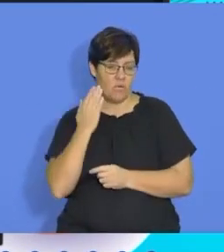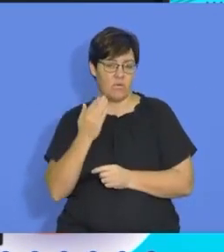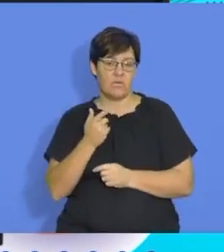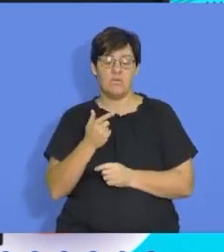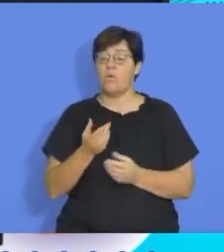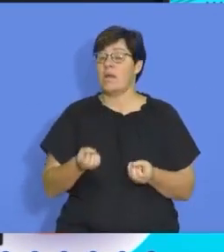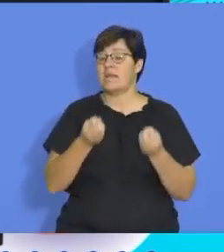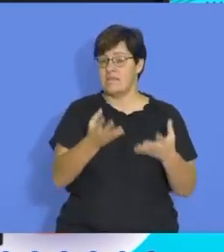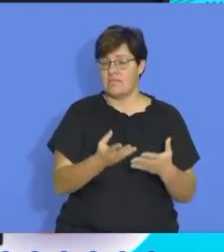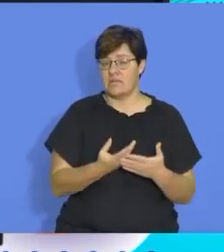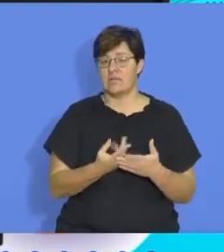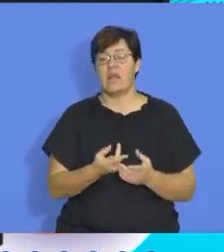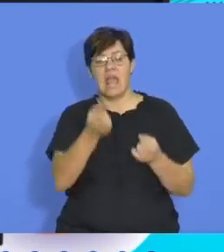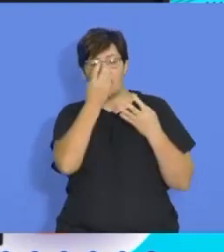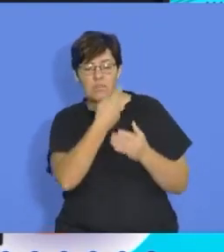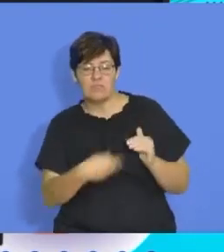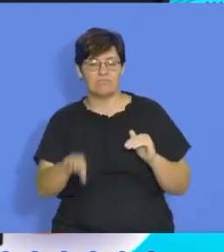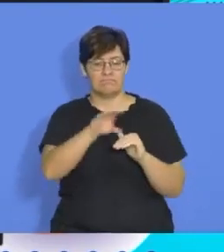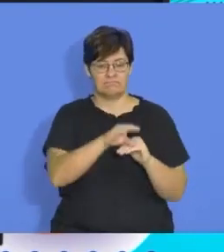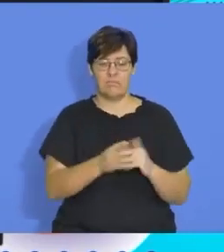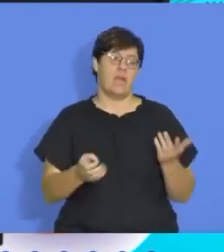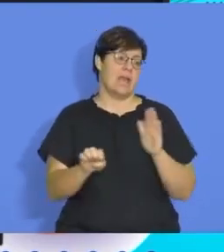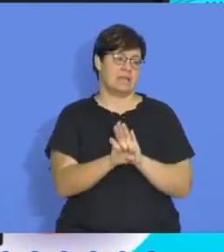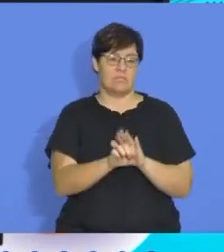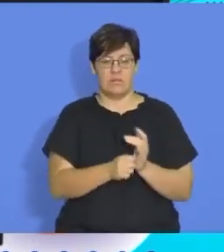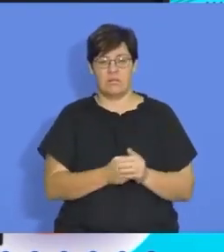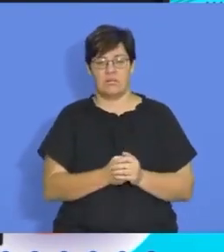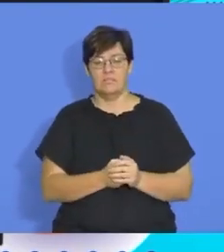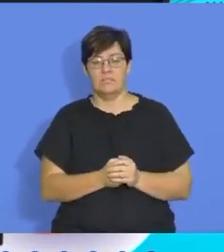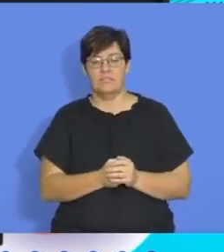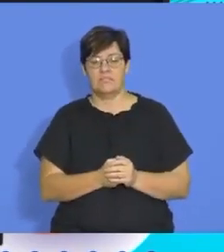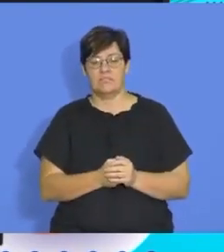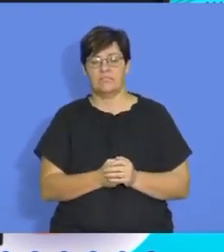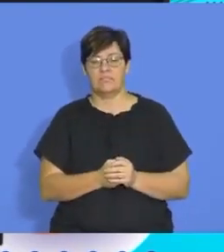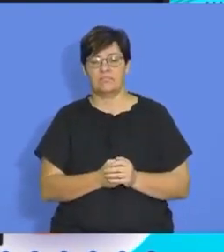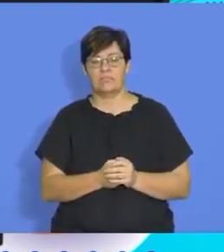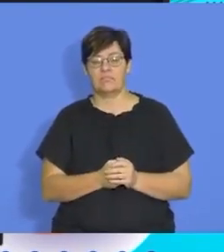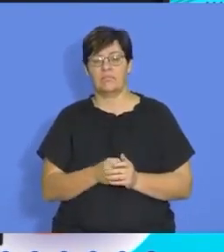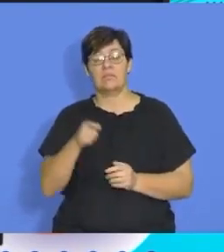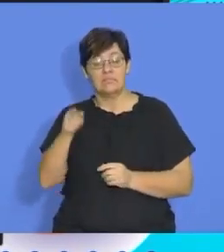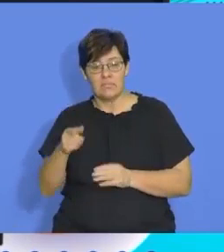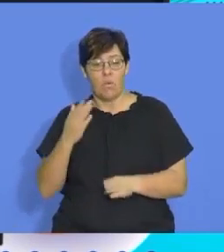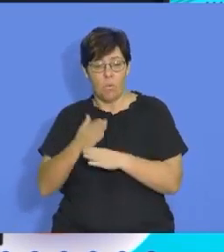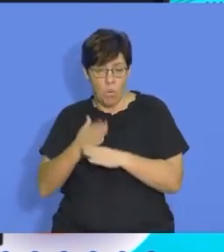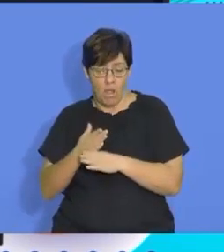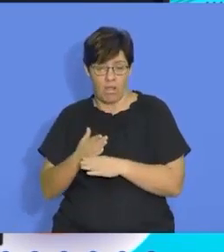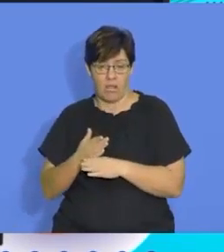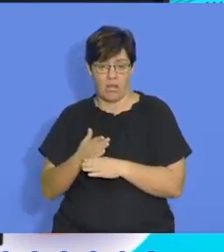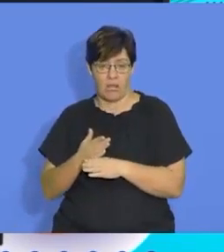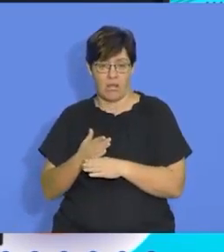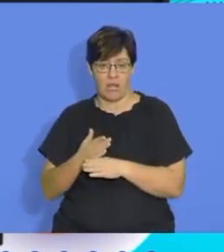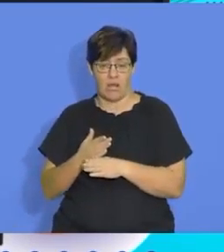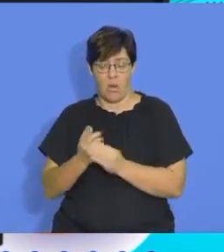earlier on, if you were given additional information, so for example, Candice, she works 5